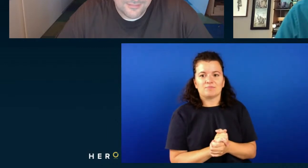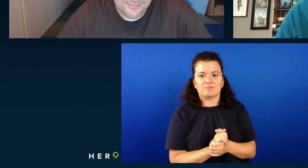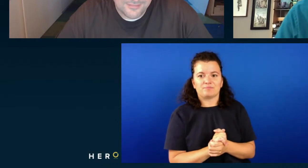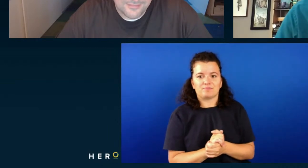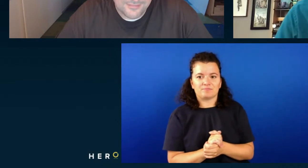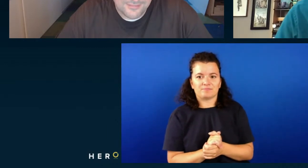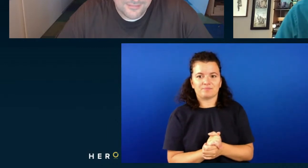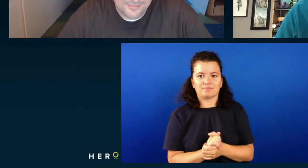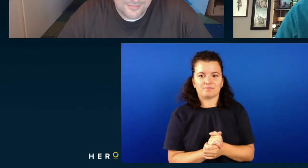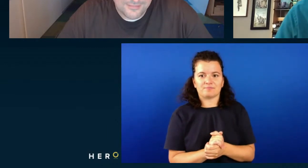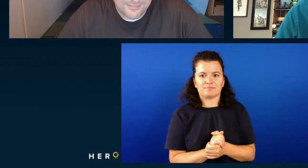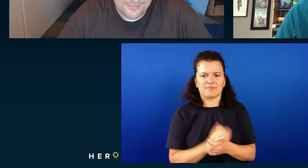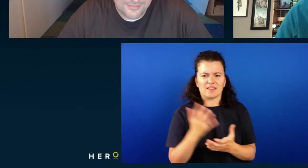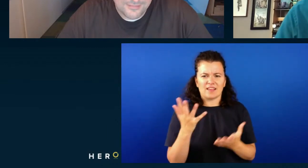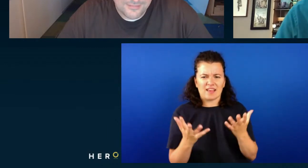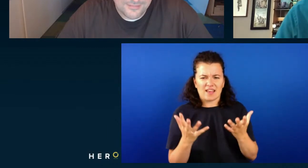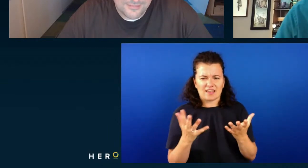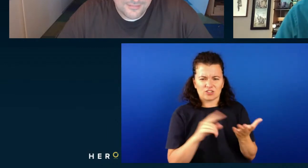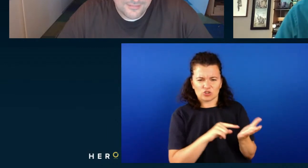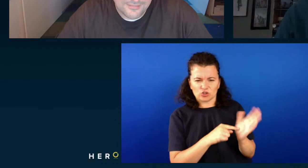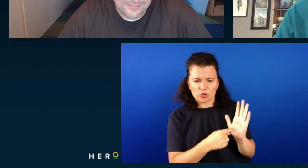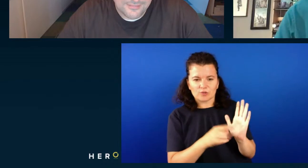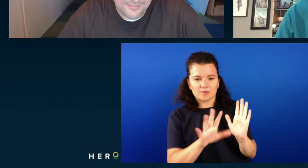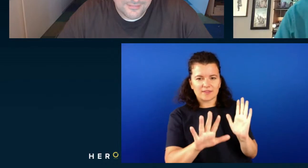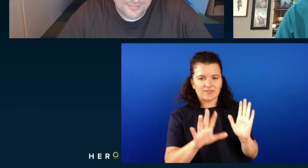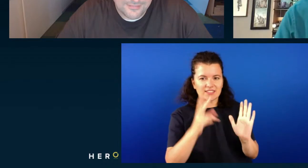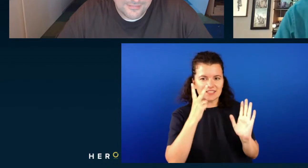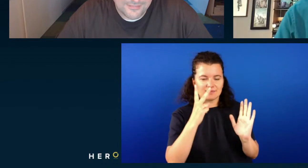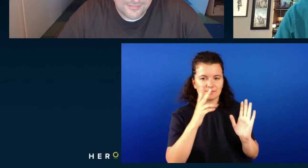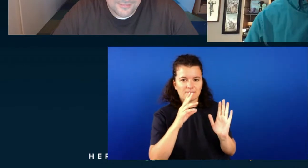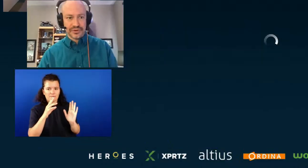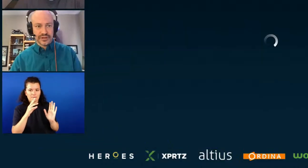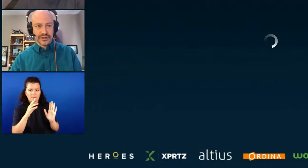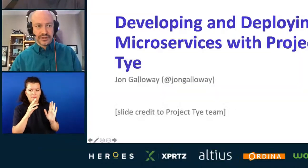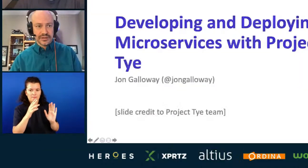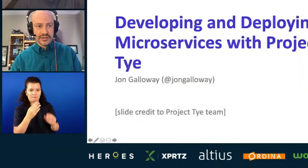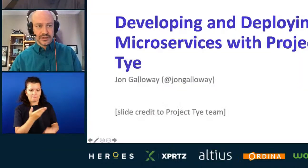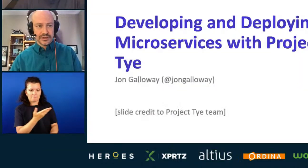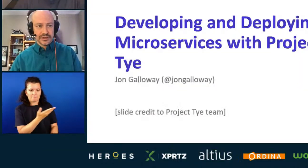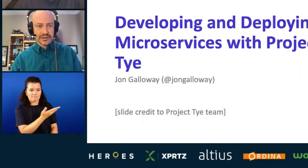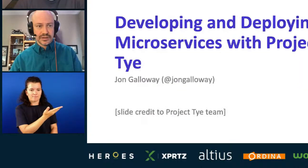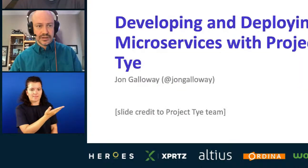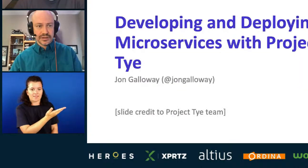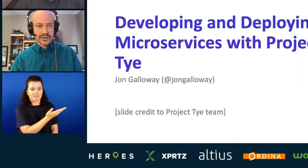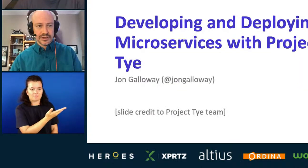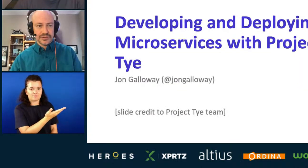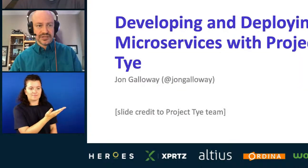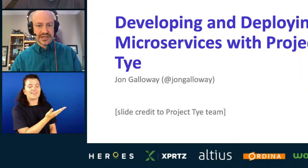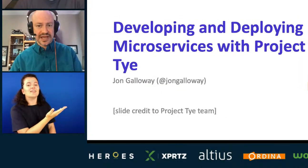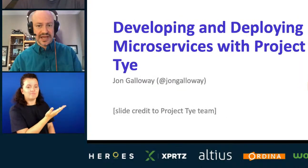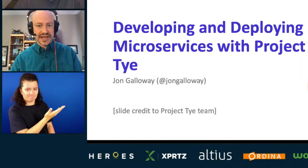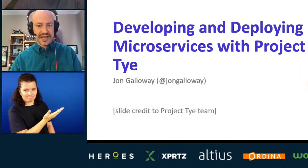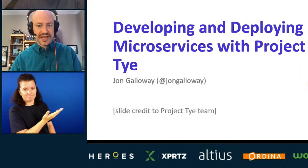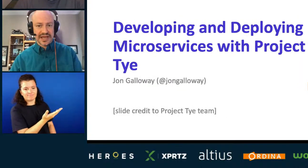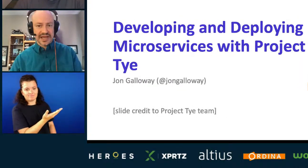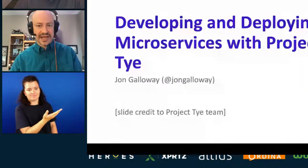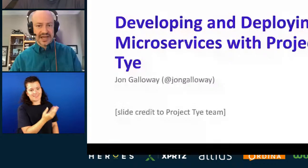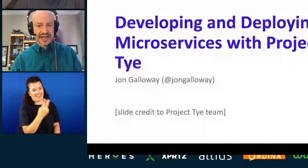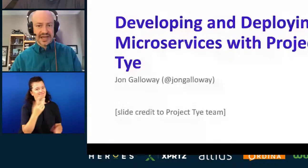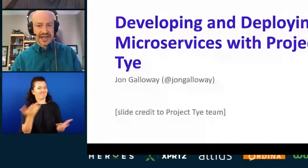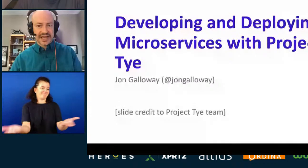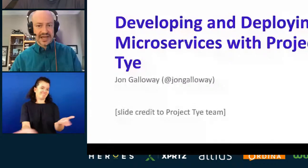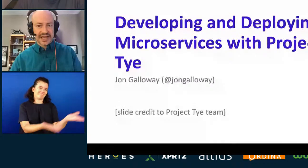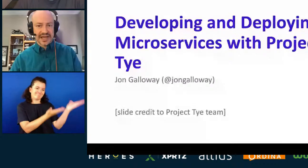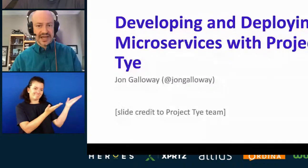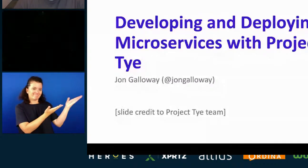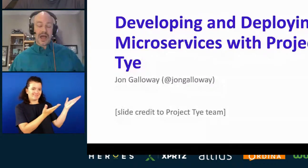can show. If I show this, yeah, I think you'll see the actual use slideshow. There you go. That's